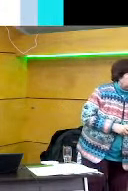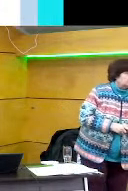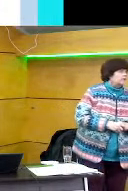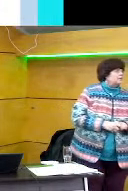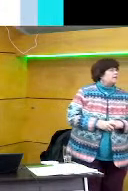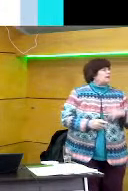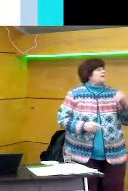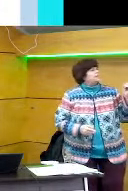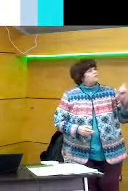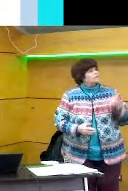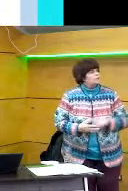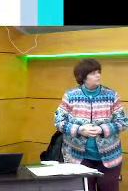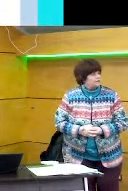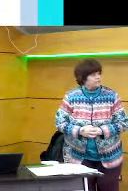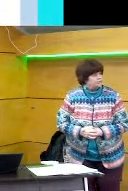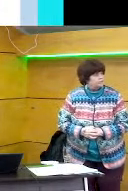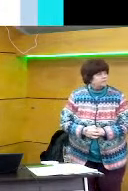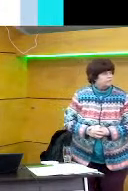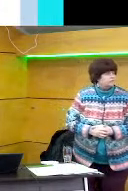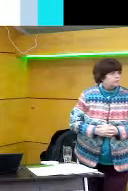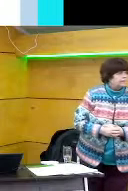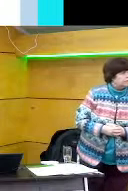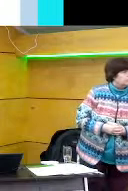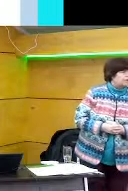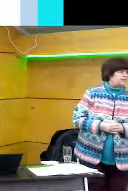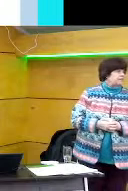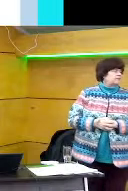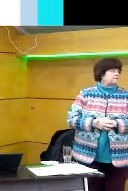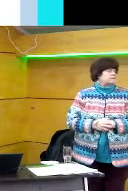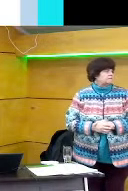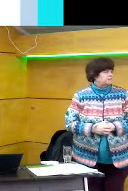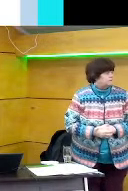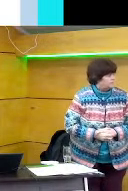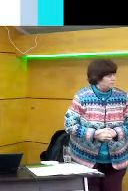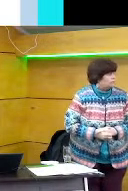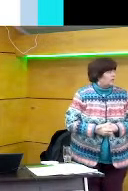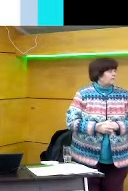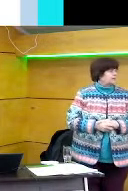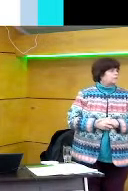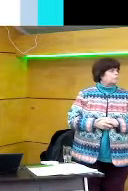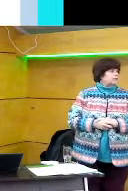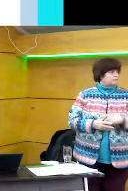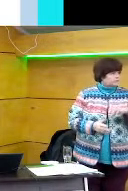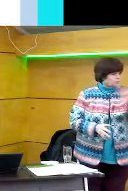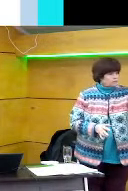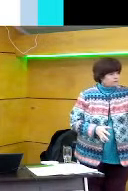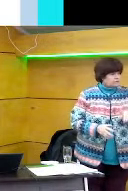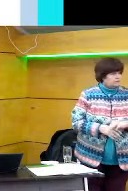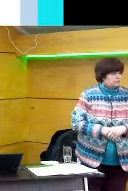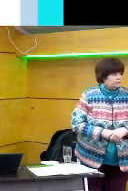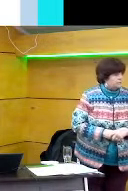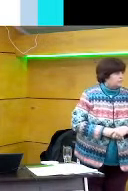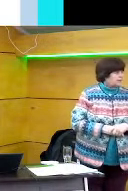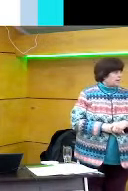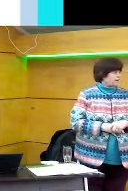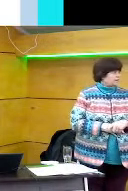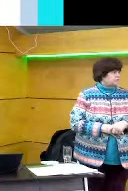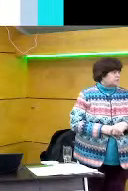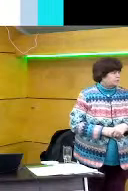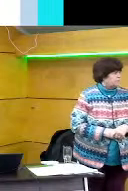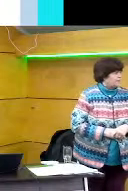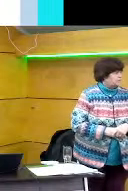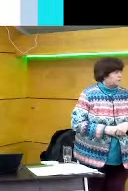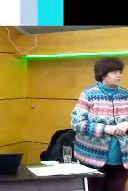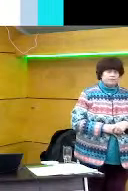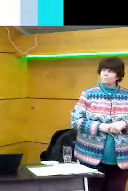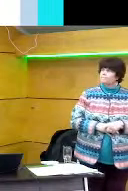take out a yellow colored pencil, yellow crayon, yellow highlighter, whatever you've got as